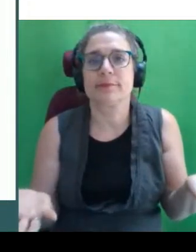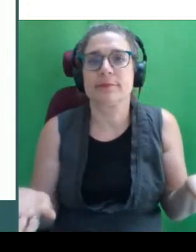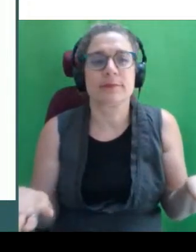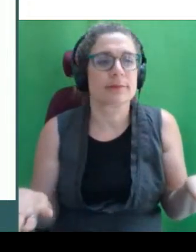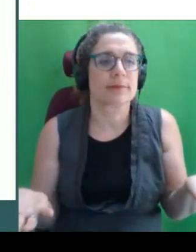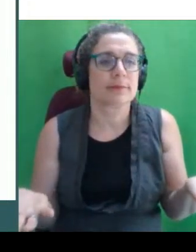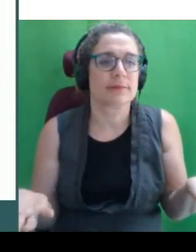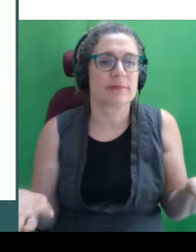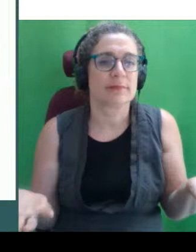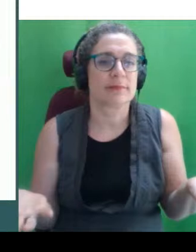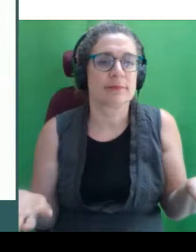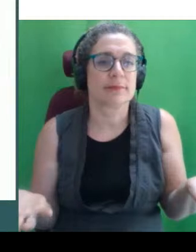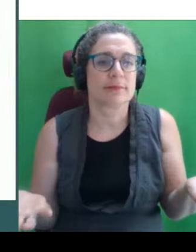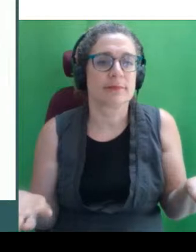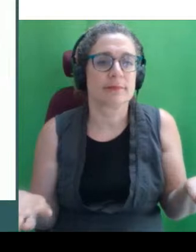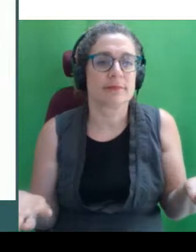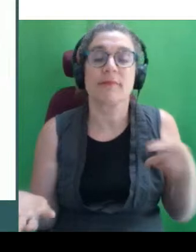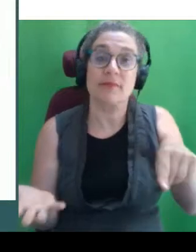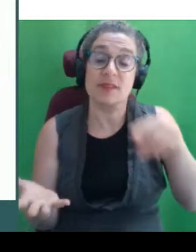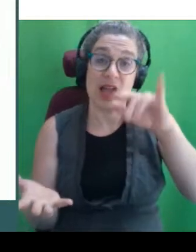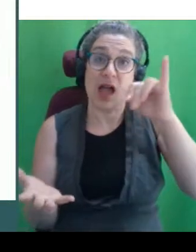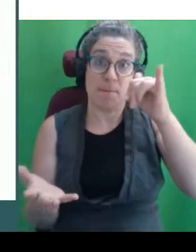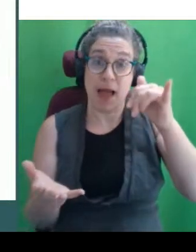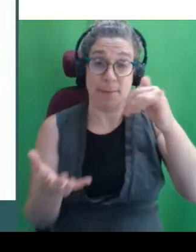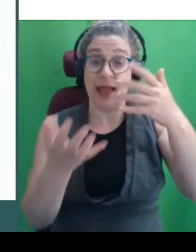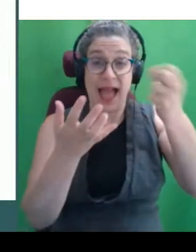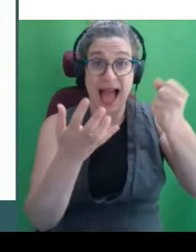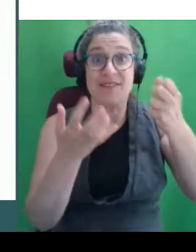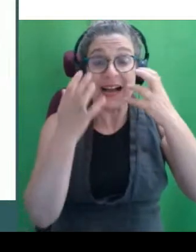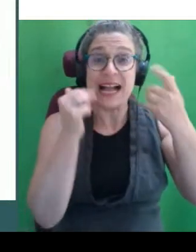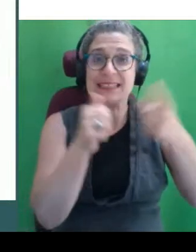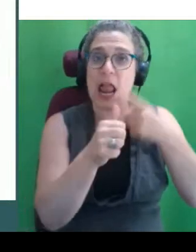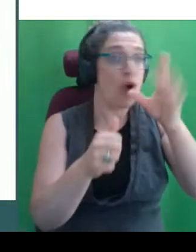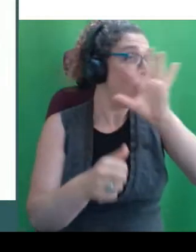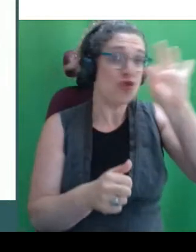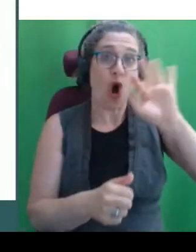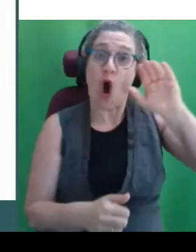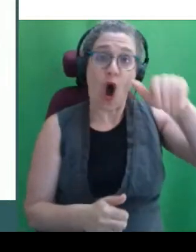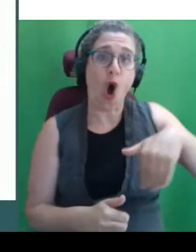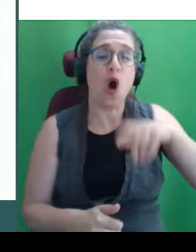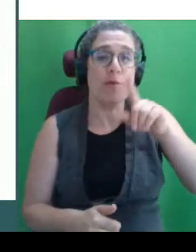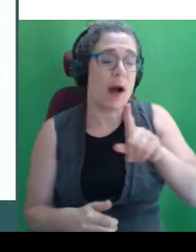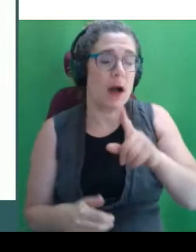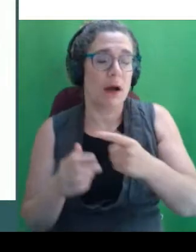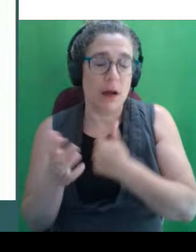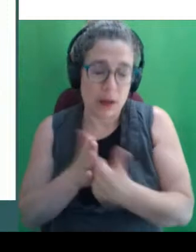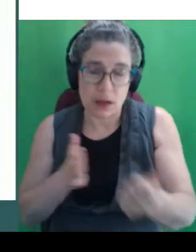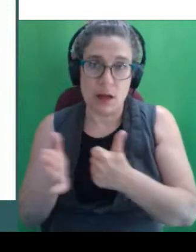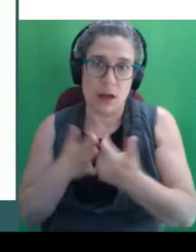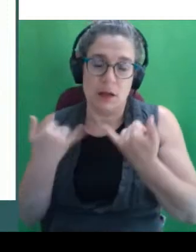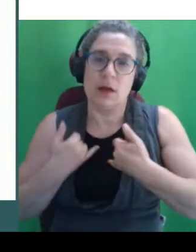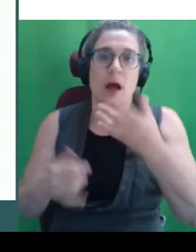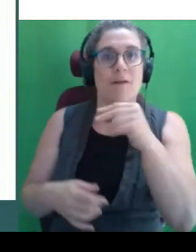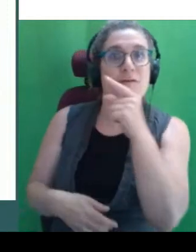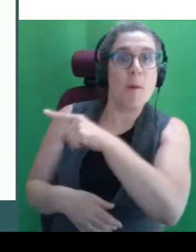allergy, not having a cat in the home, but when they're in school, etc., they might be